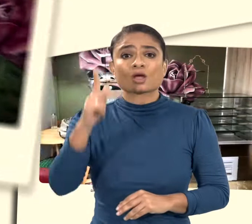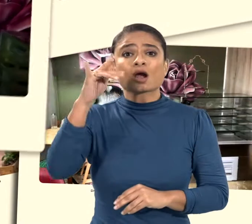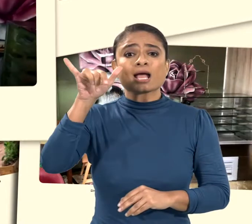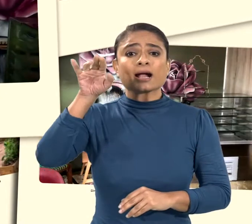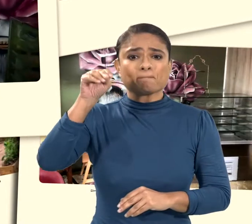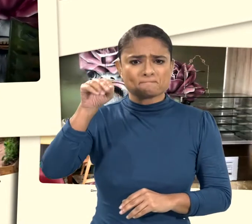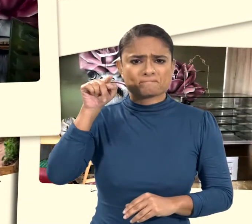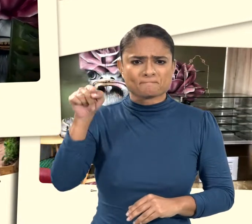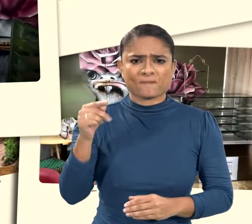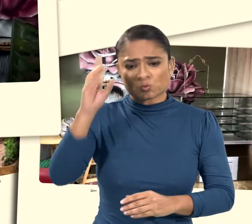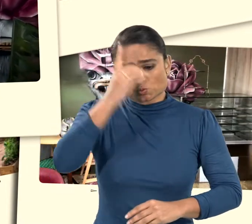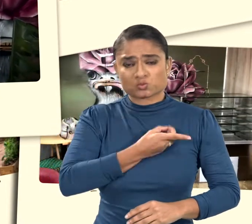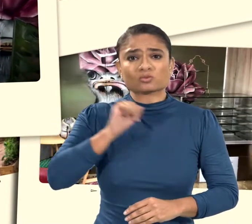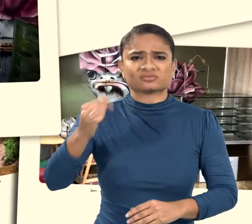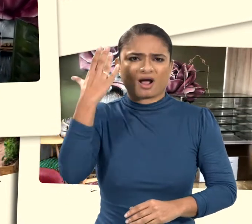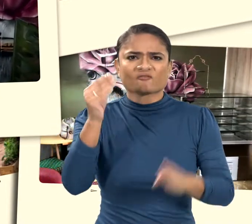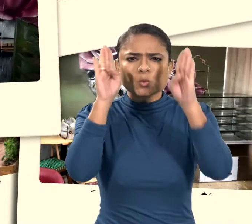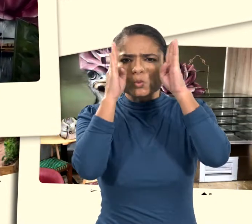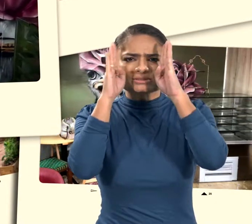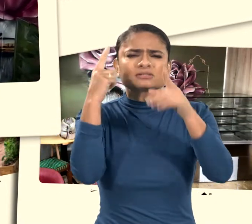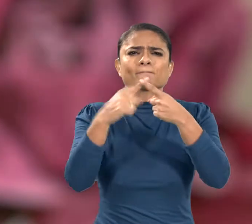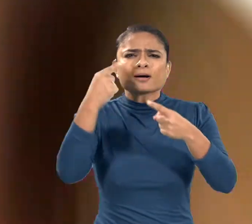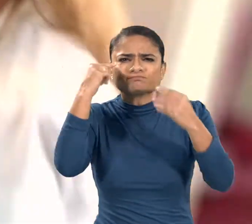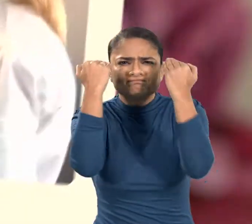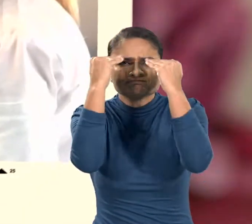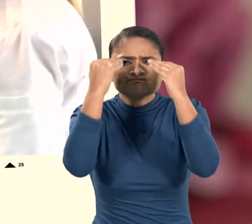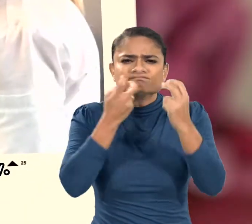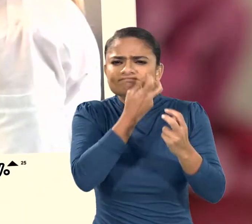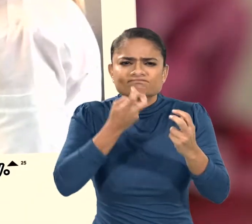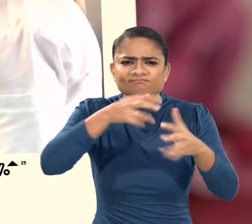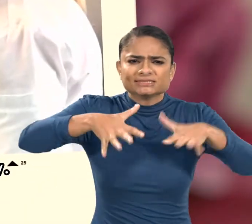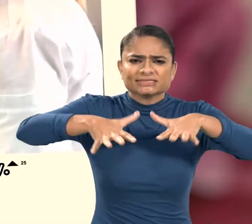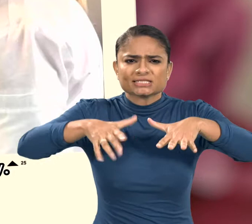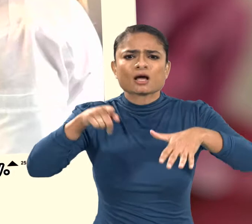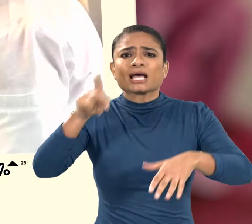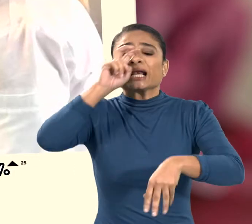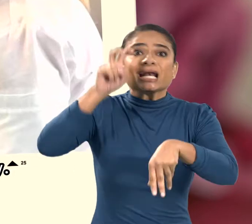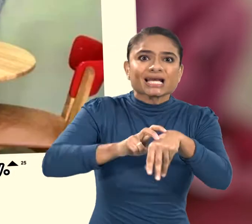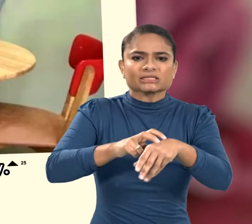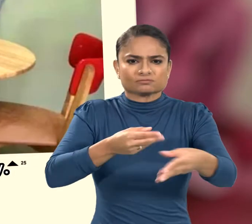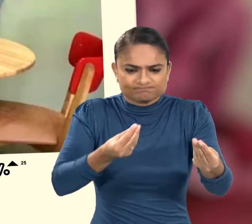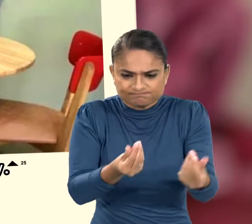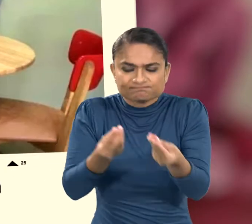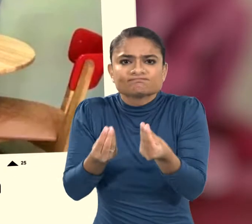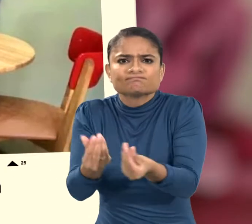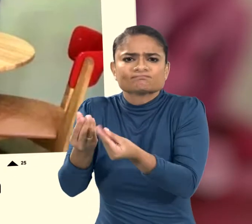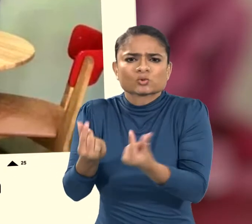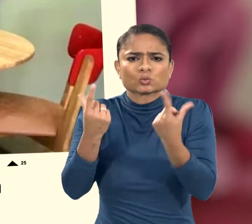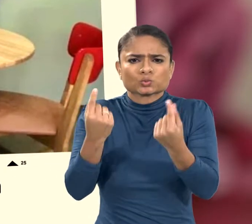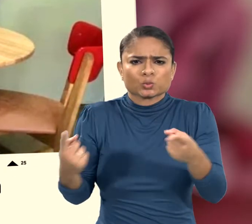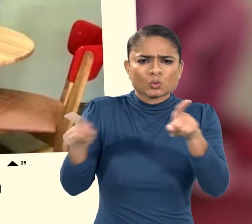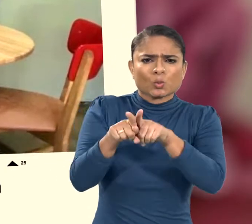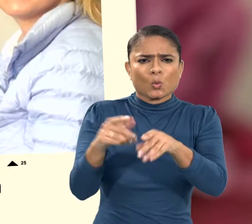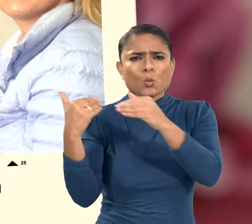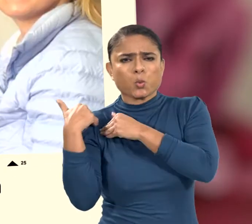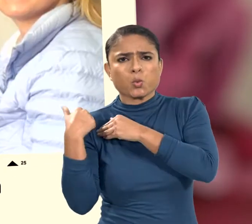Kim RUNDLE's daughter has autism, is semi-verbal and dyslexic, but no need to piddle the RUNDLE family. Instead,